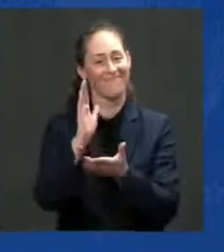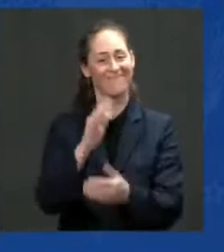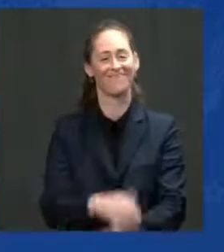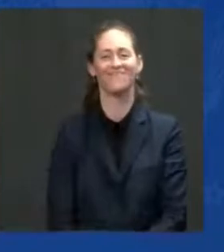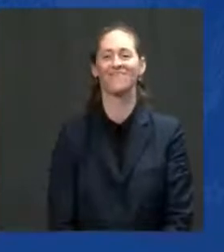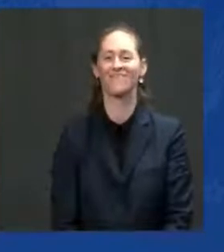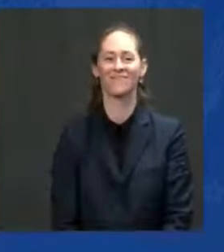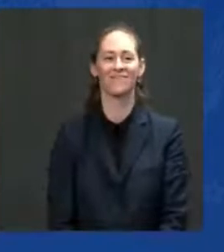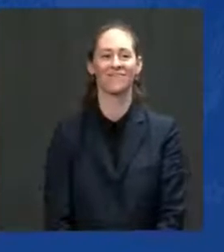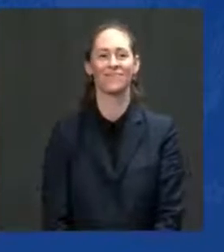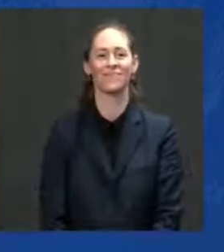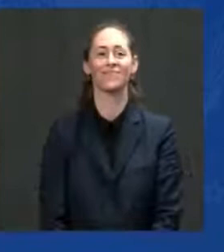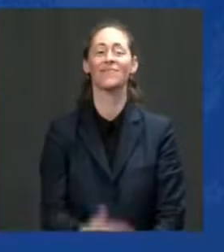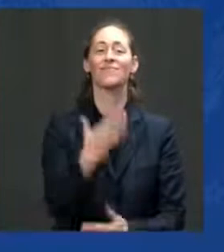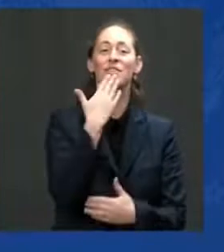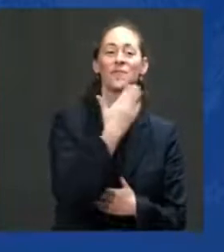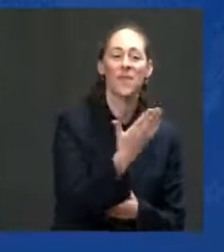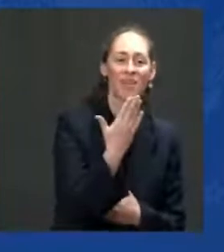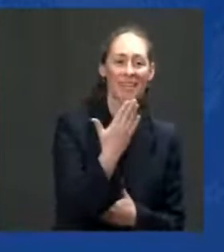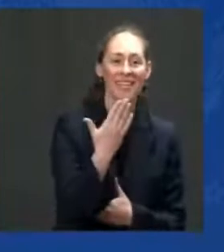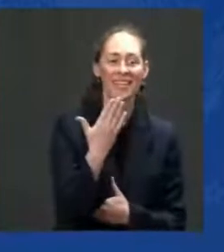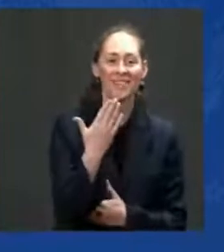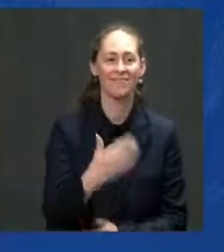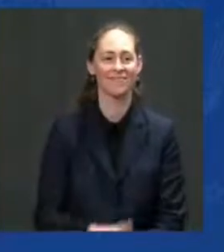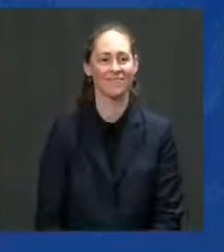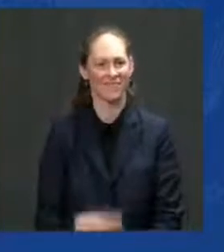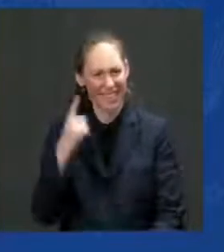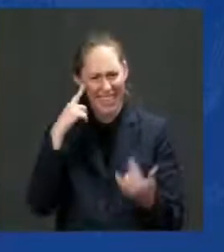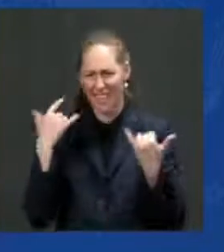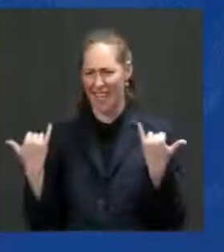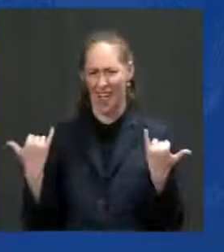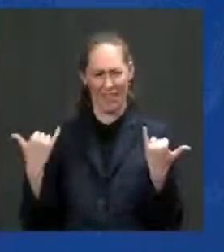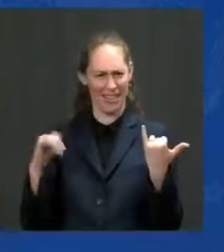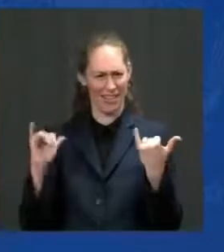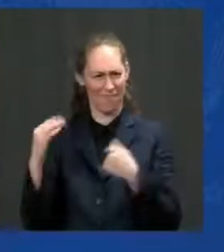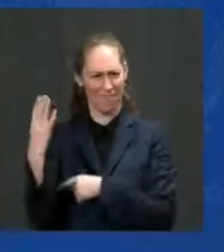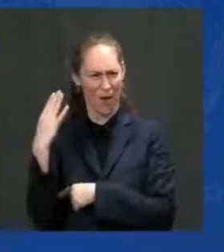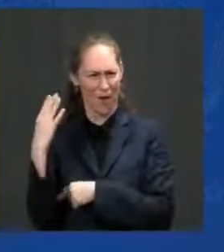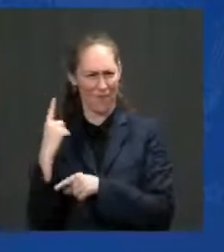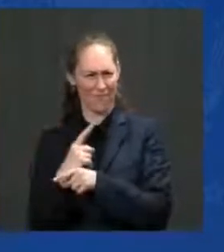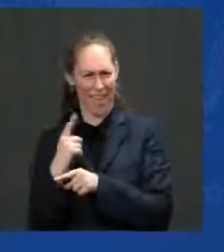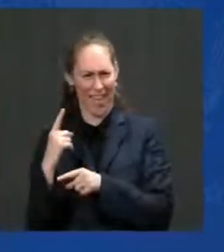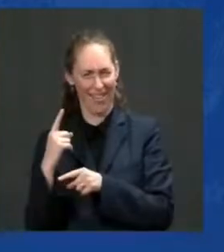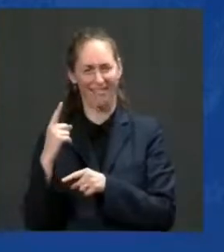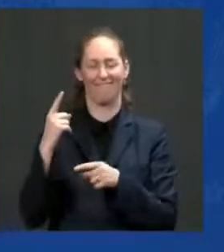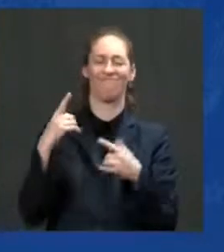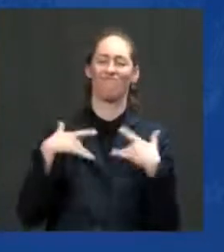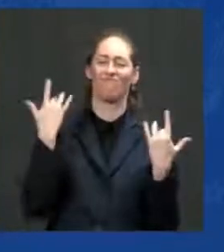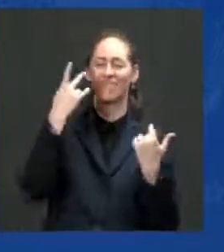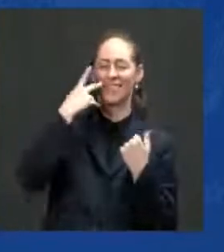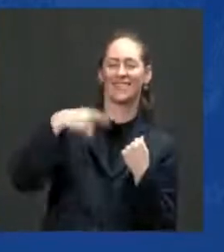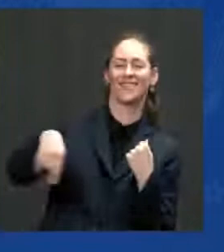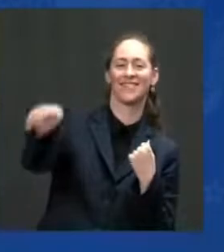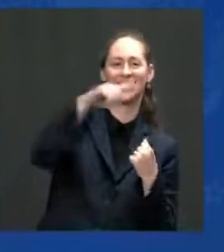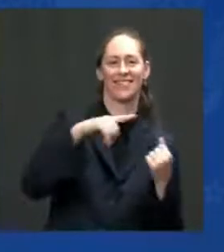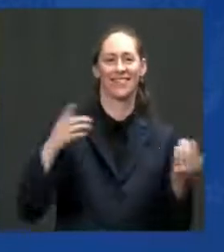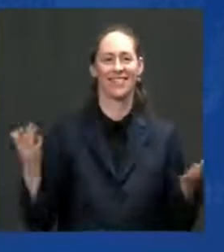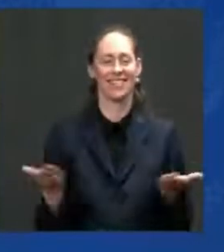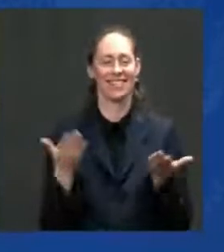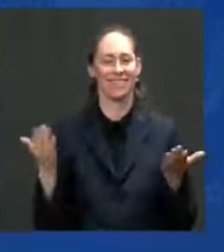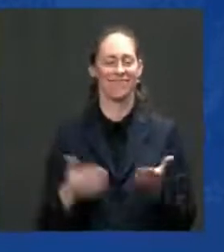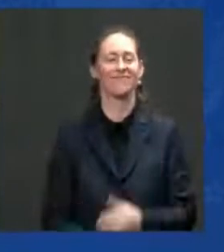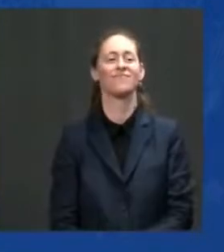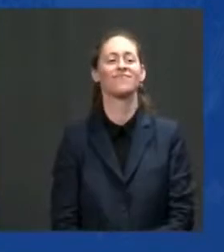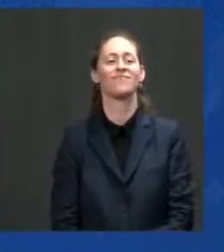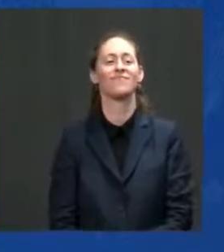Well, good morning, I think. Still good morning. And it's great to see everybody here. I want to thank the